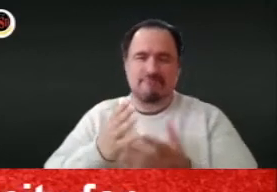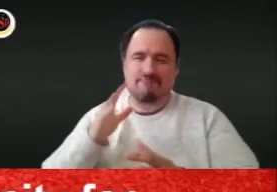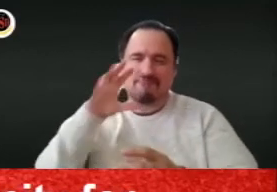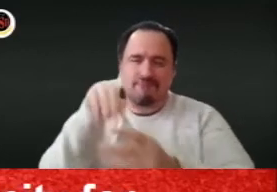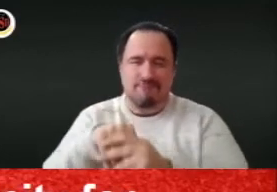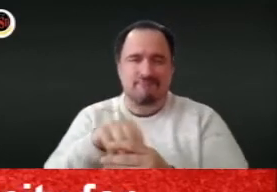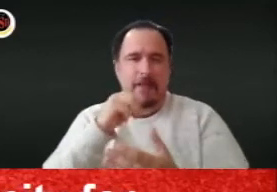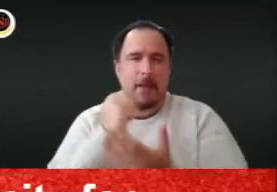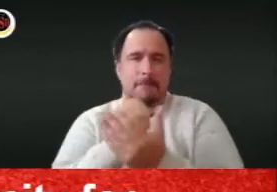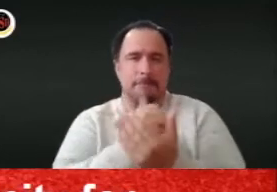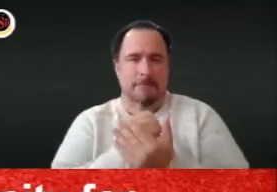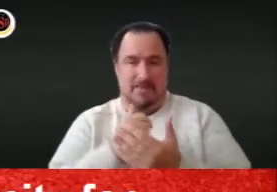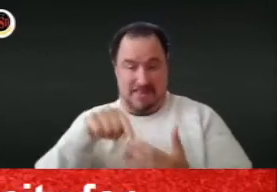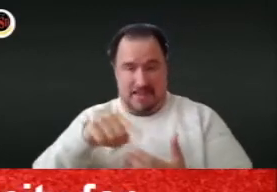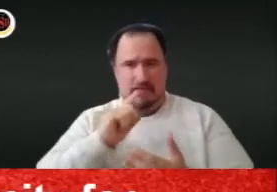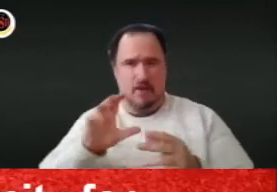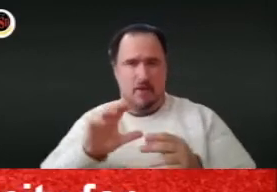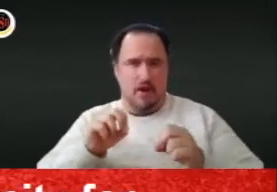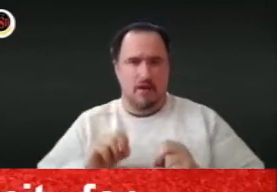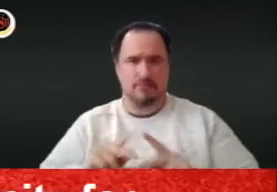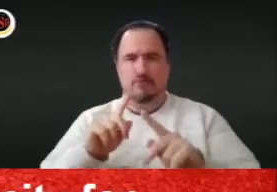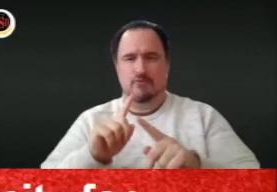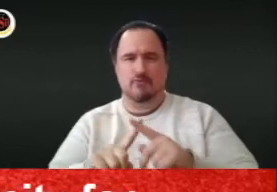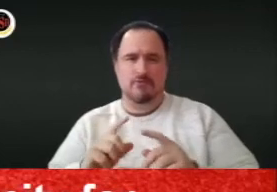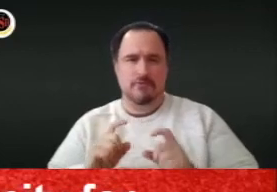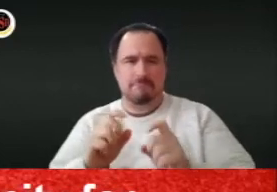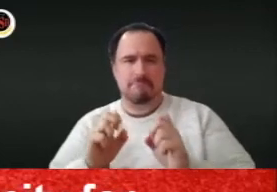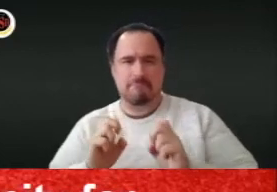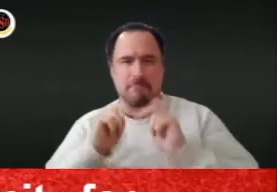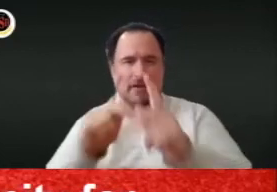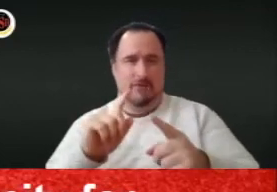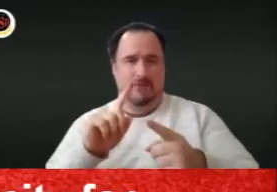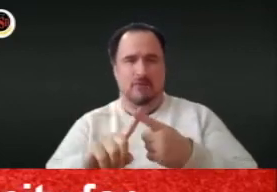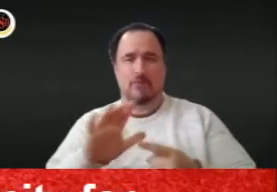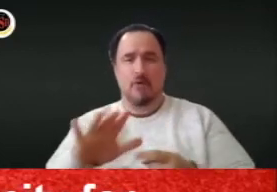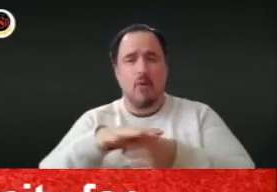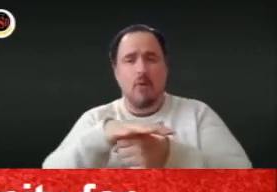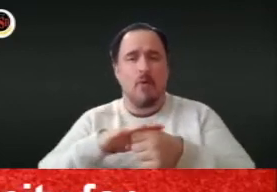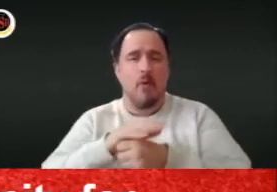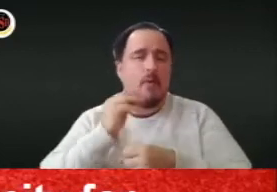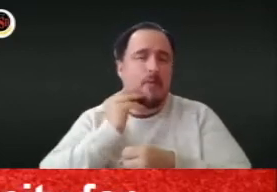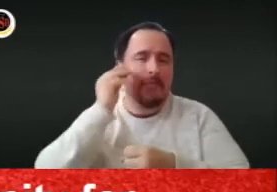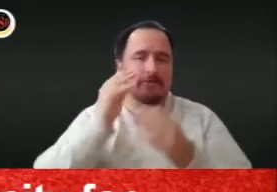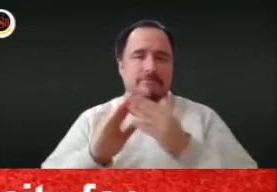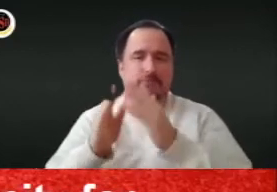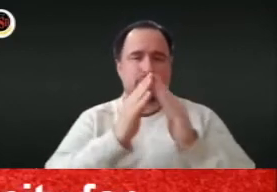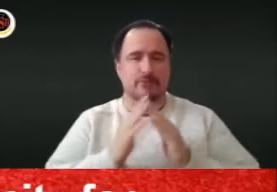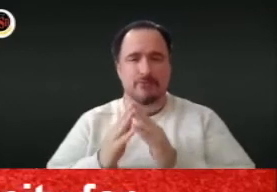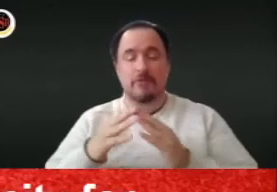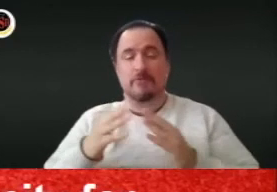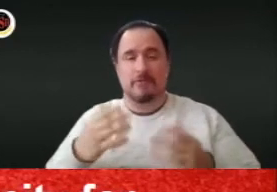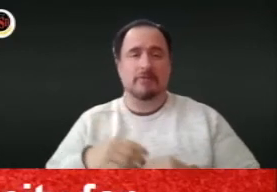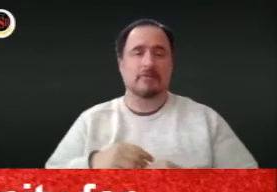focuses on the volunteer participation and how people are able to give back to their local